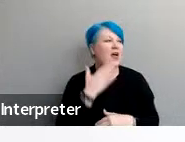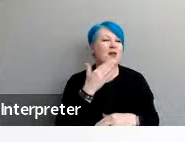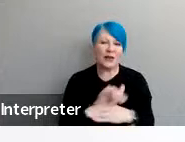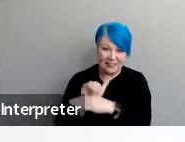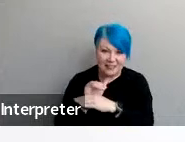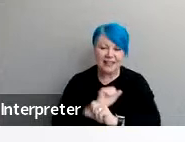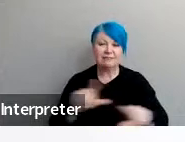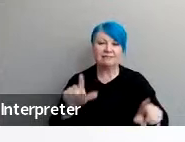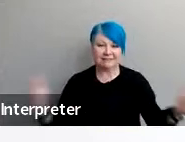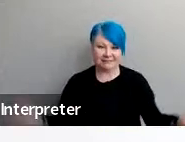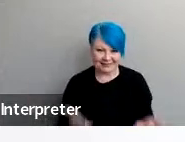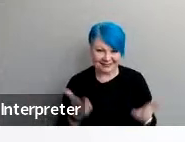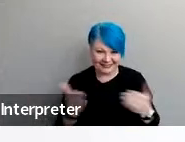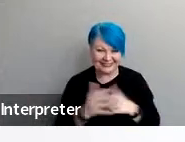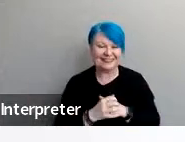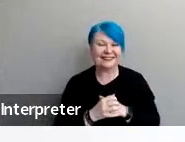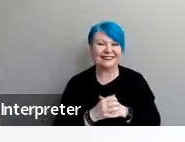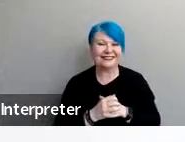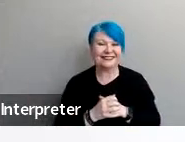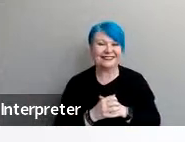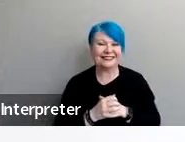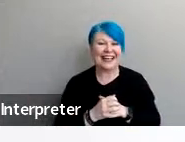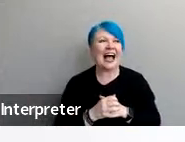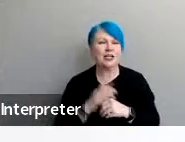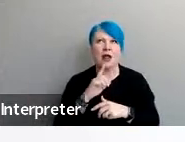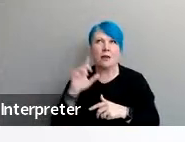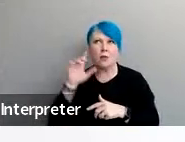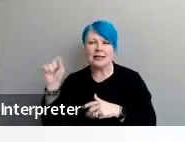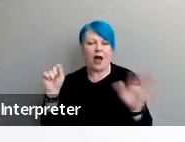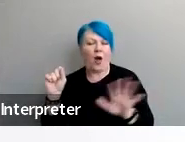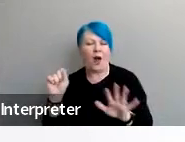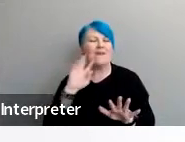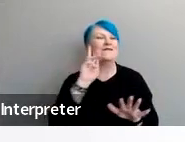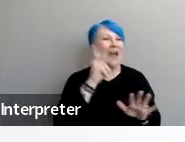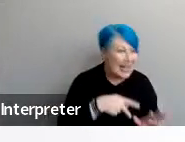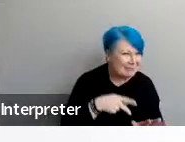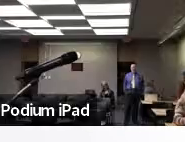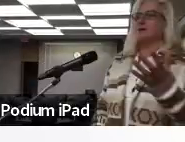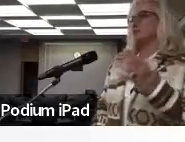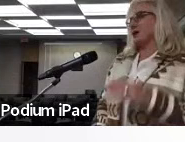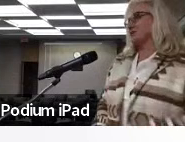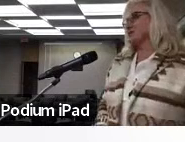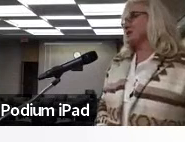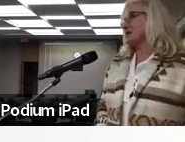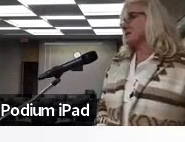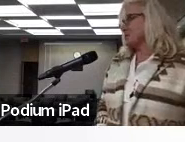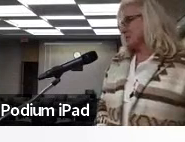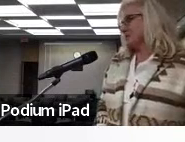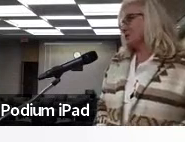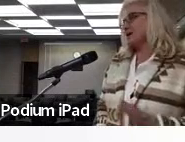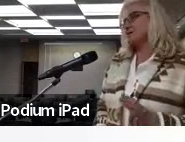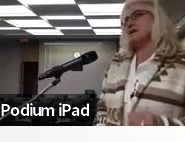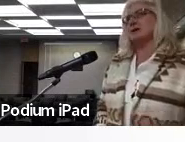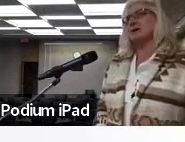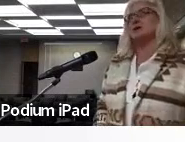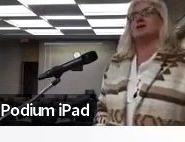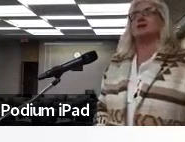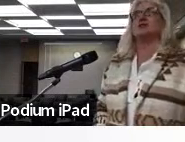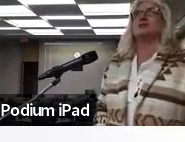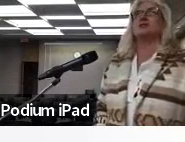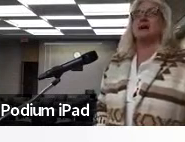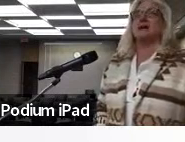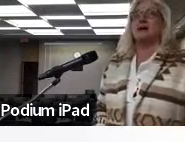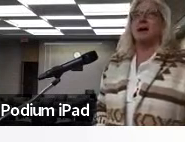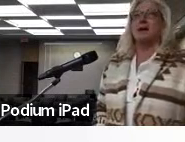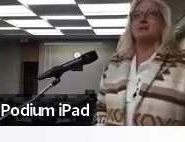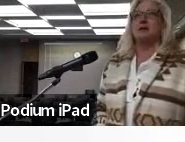Cuneo, President Potroff, Vice President Potroff, look, I'm socially promoting you again. Board of Directors, I'm Wendy Pendergrass, and I'm going